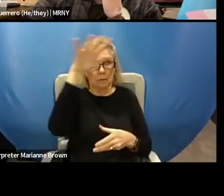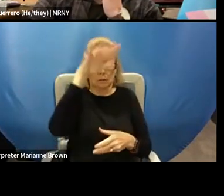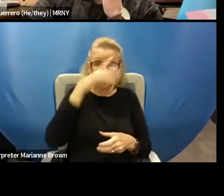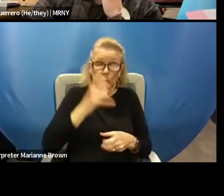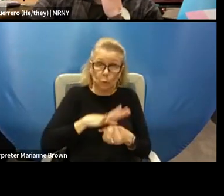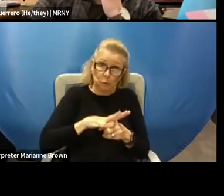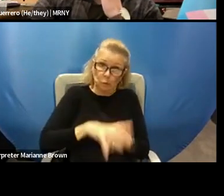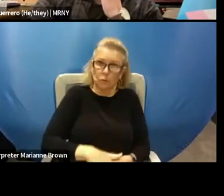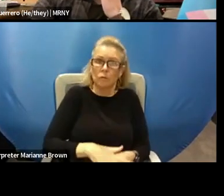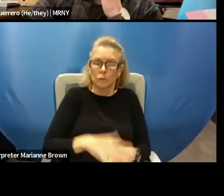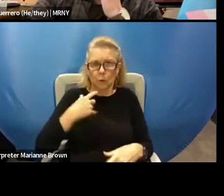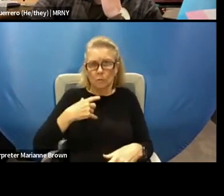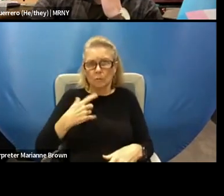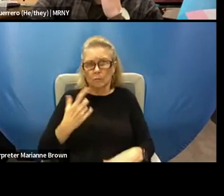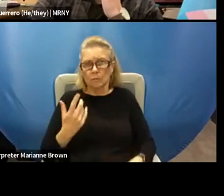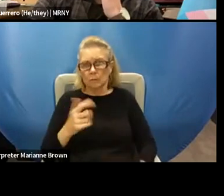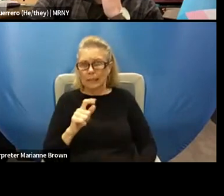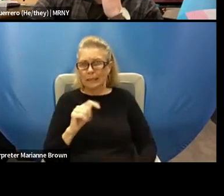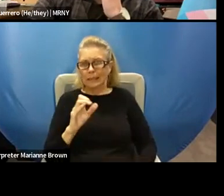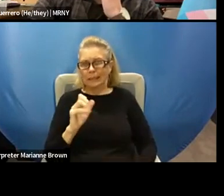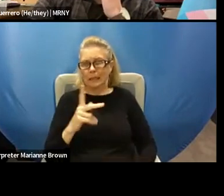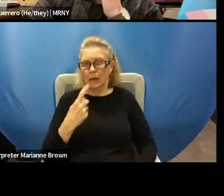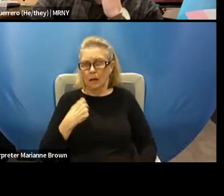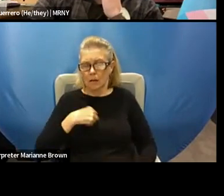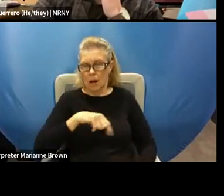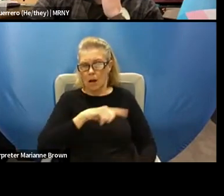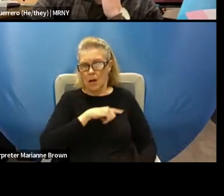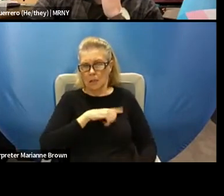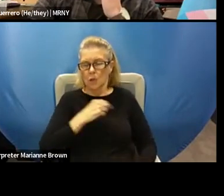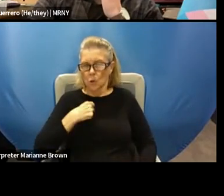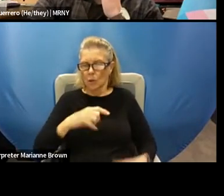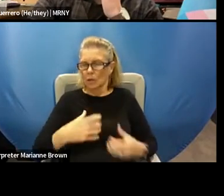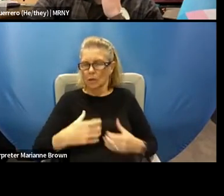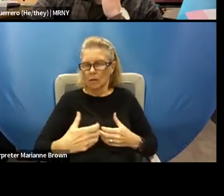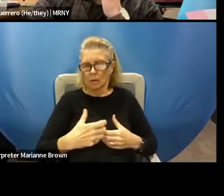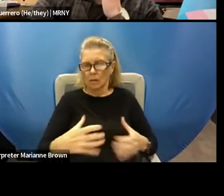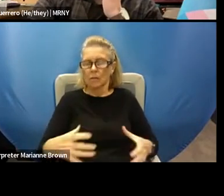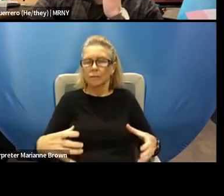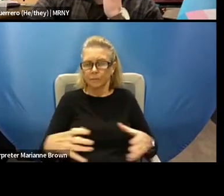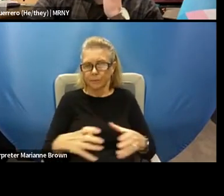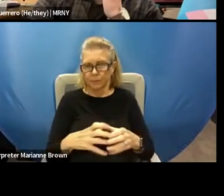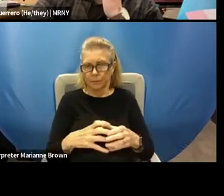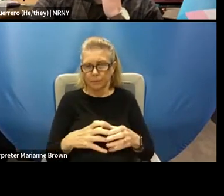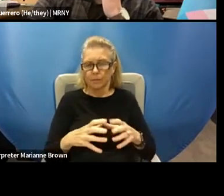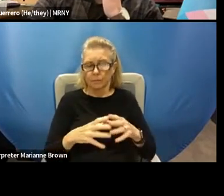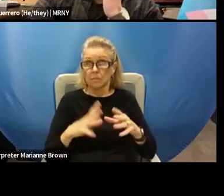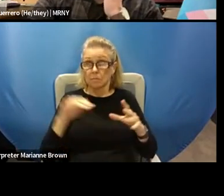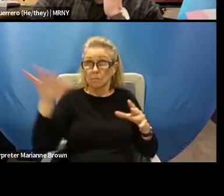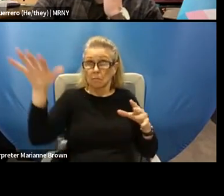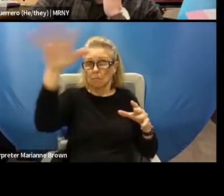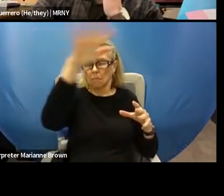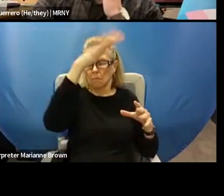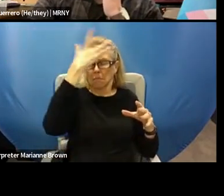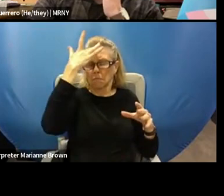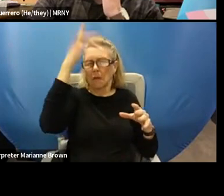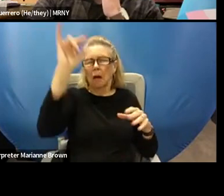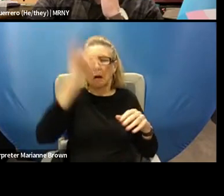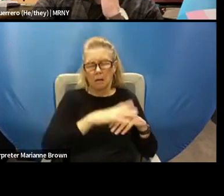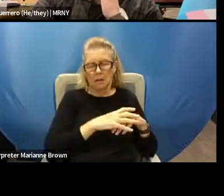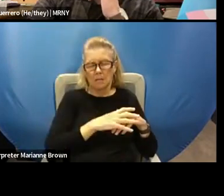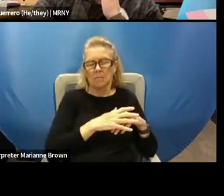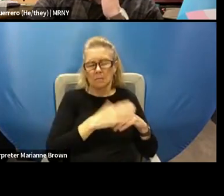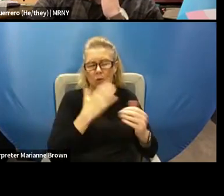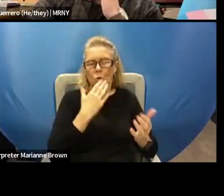right? And it's been a well-planned attack.